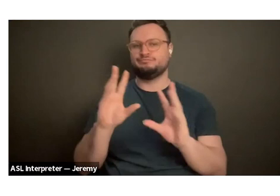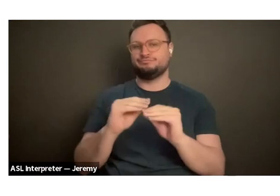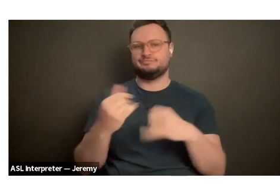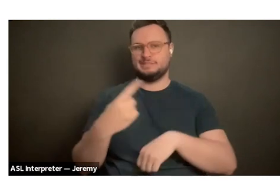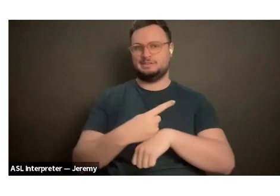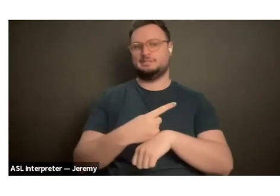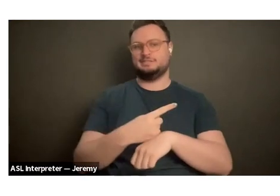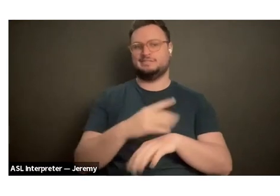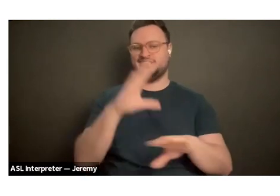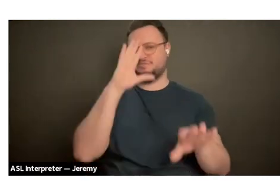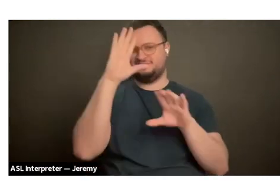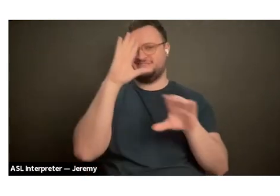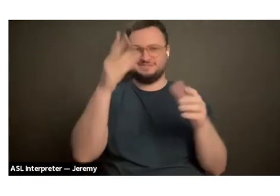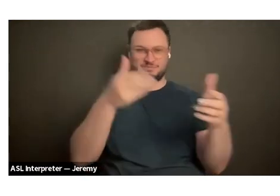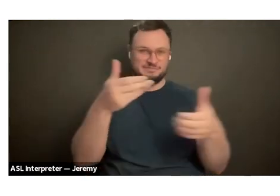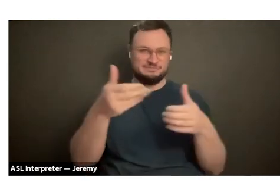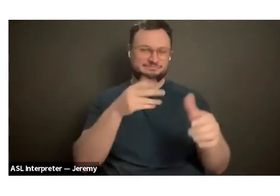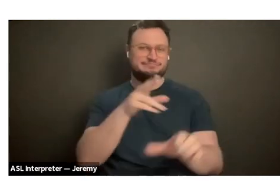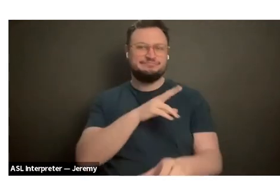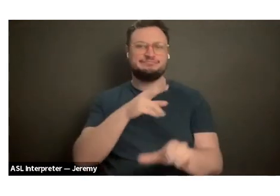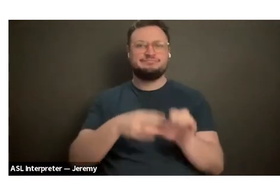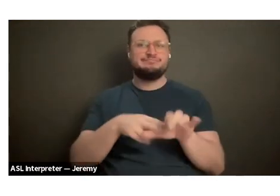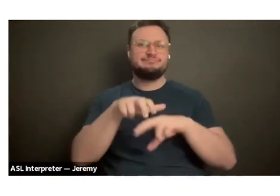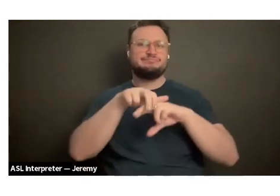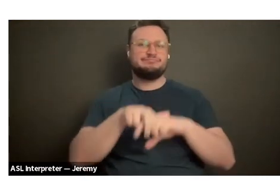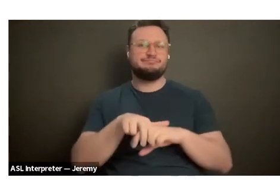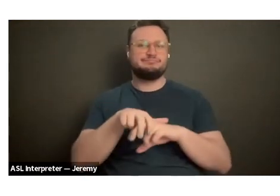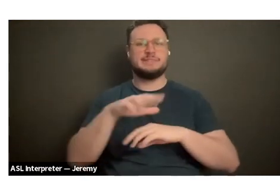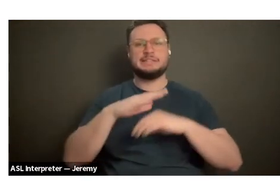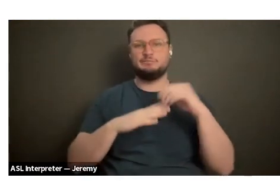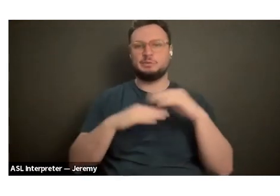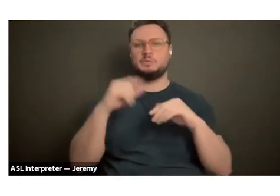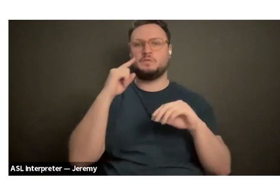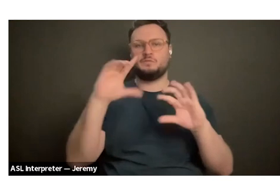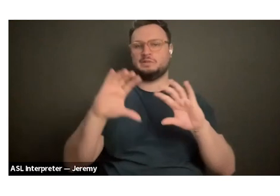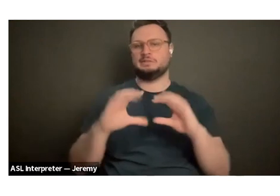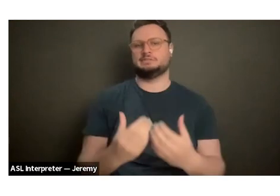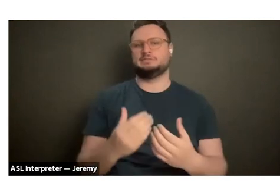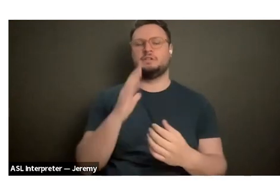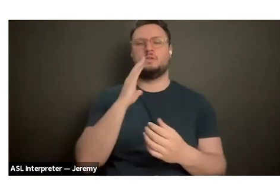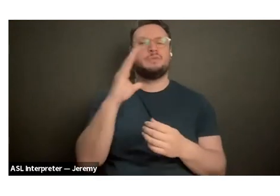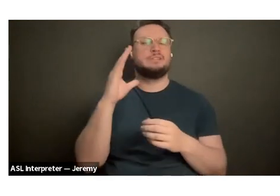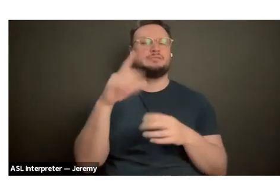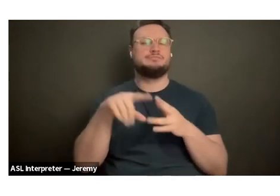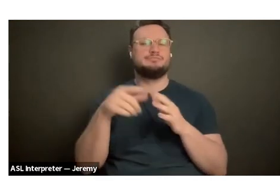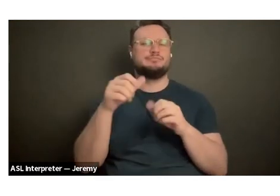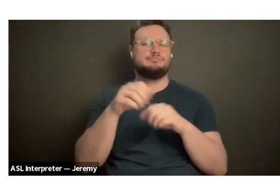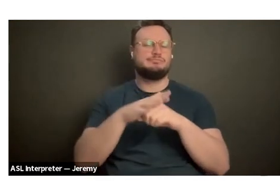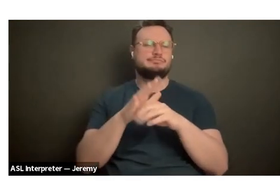Welcome as you all get yourself situated for this class. I'm gonna just do a couple of